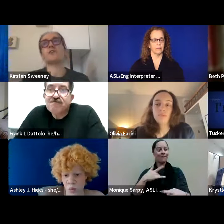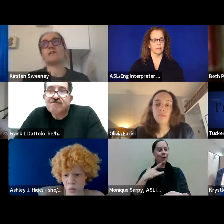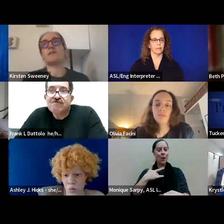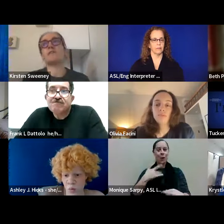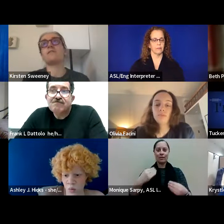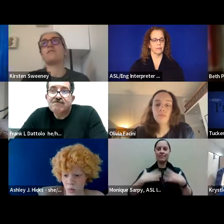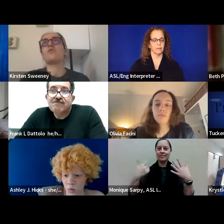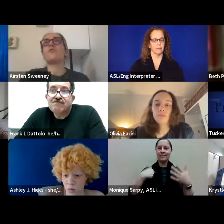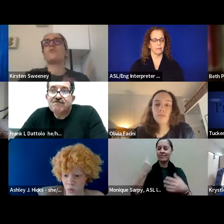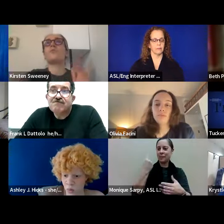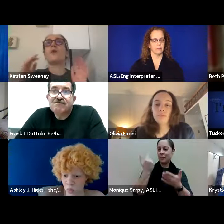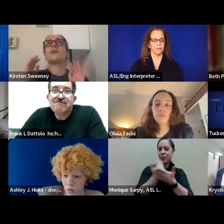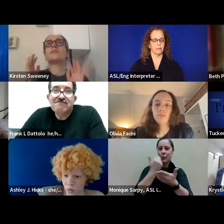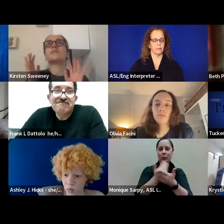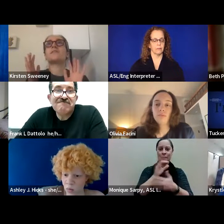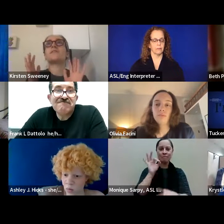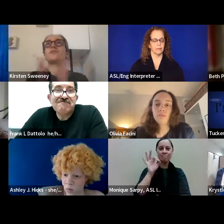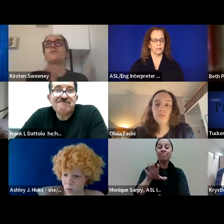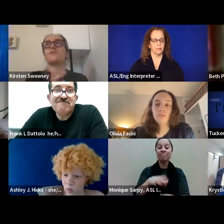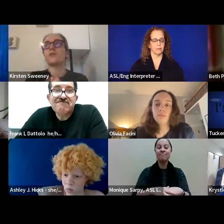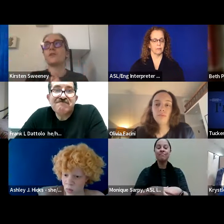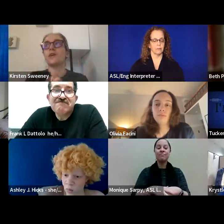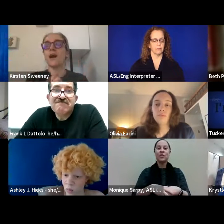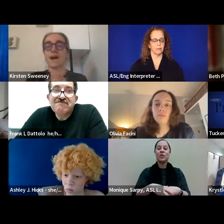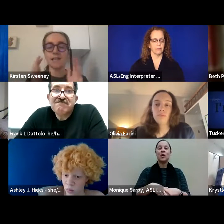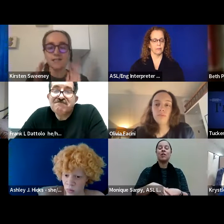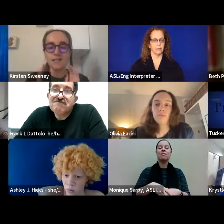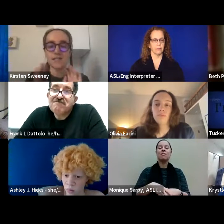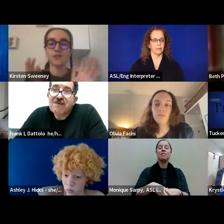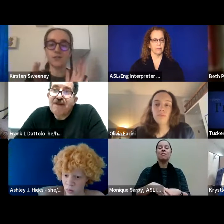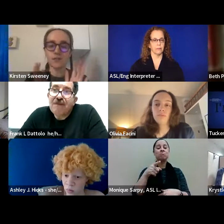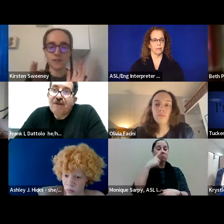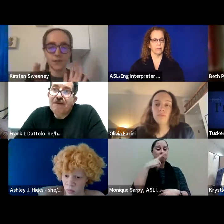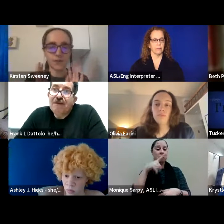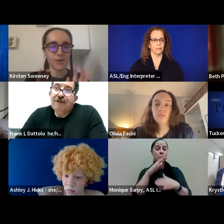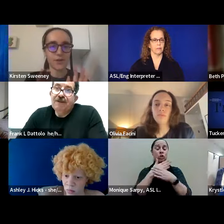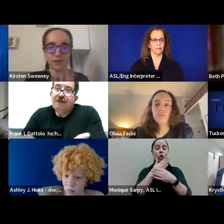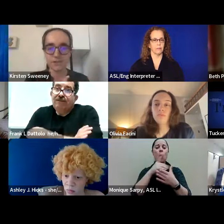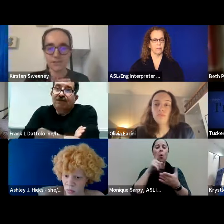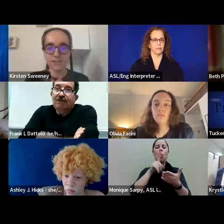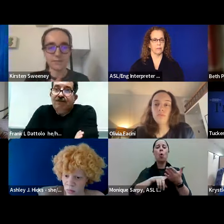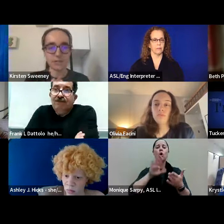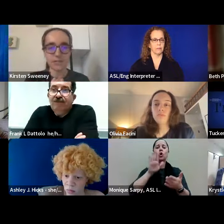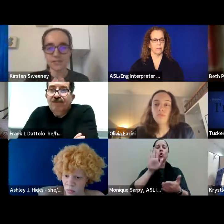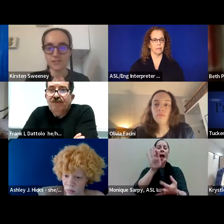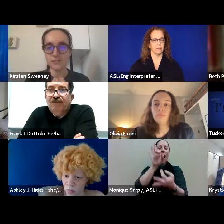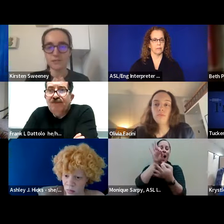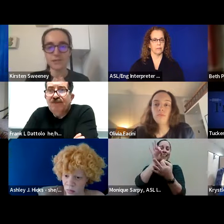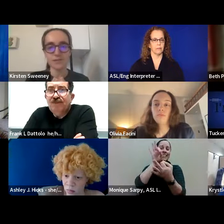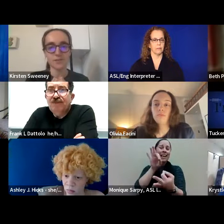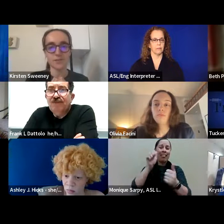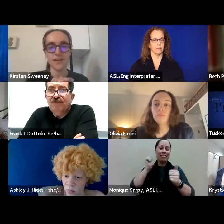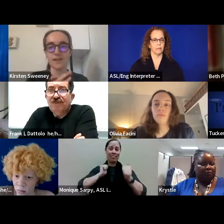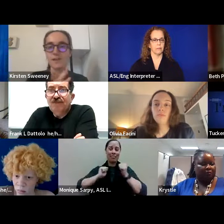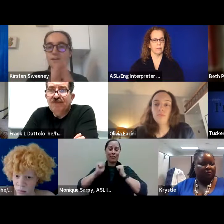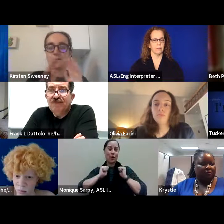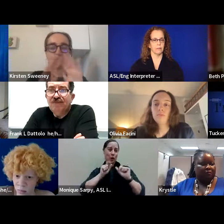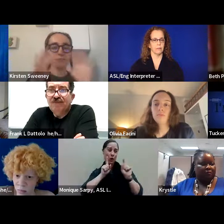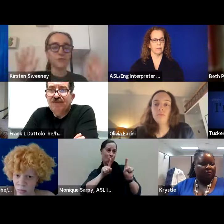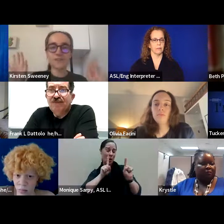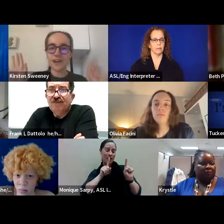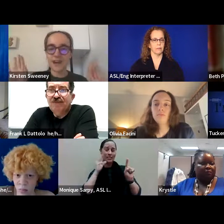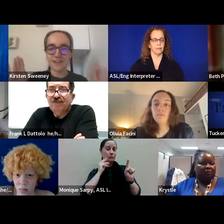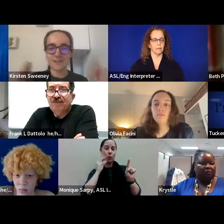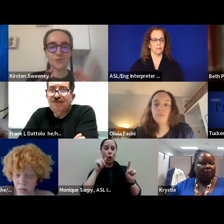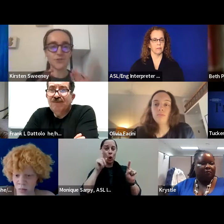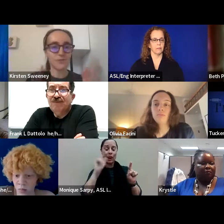of sharing what your ideal theater going experience would be. So like